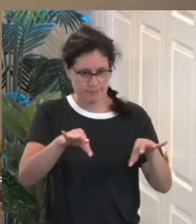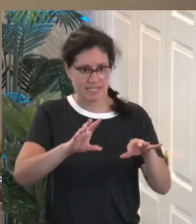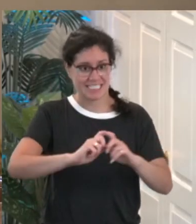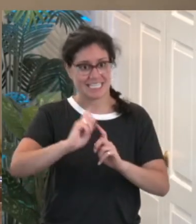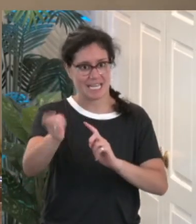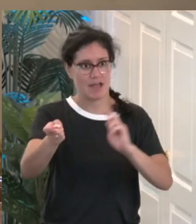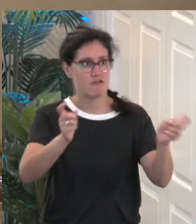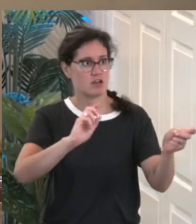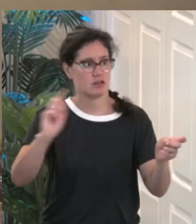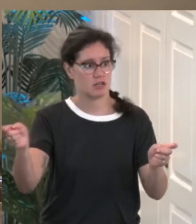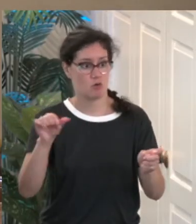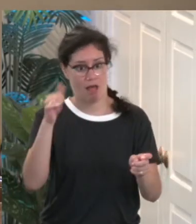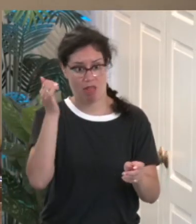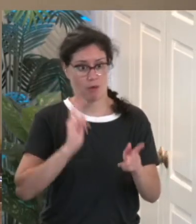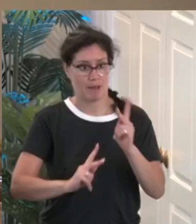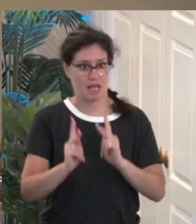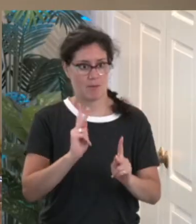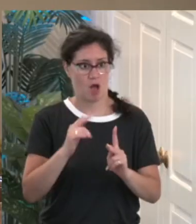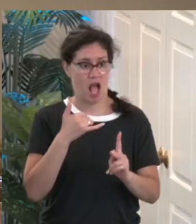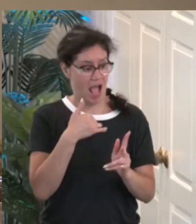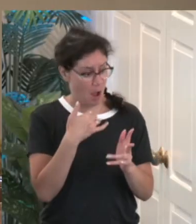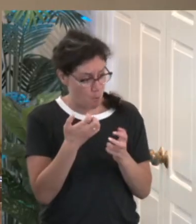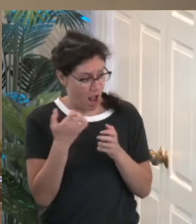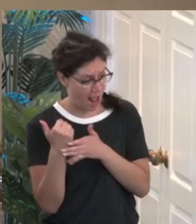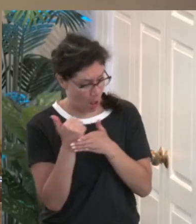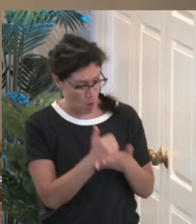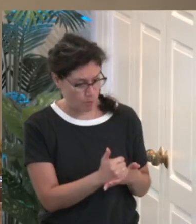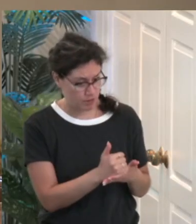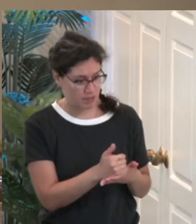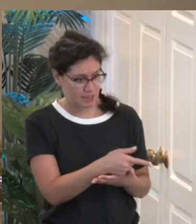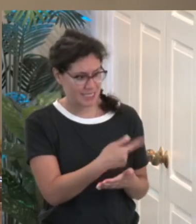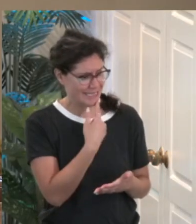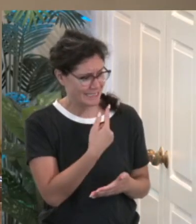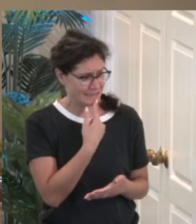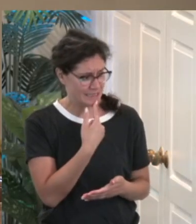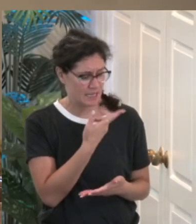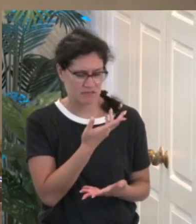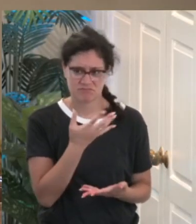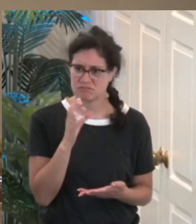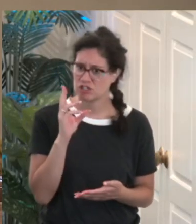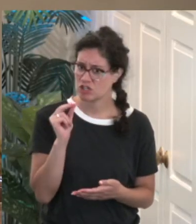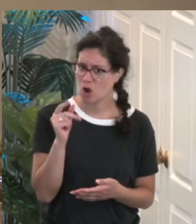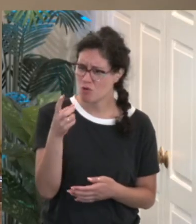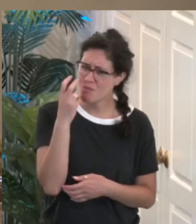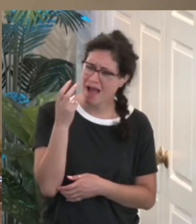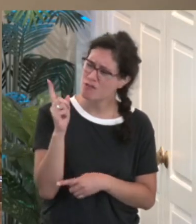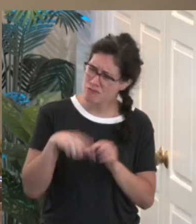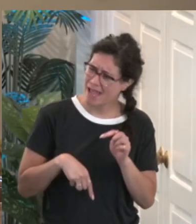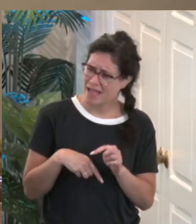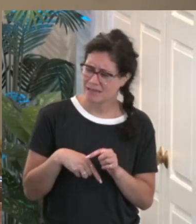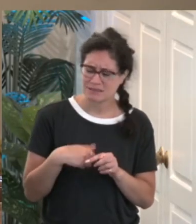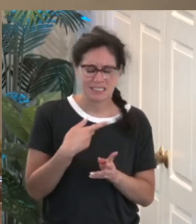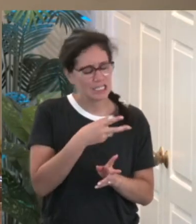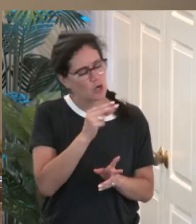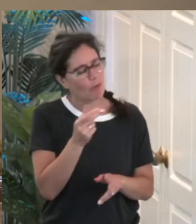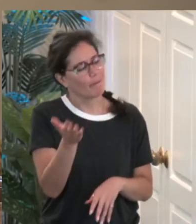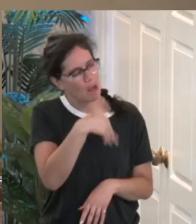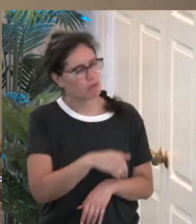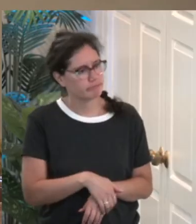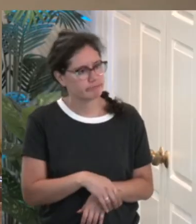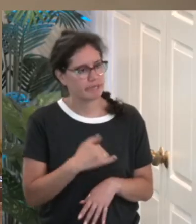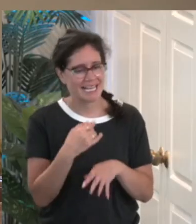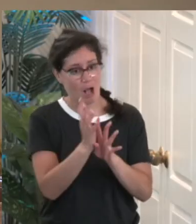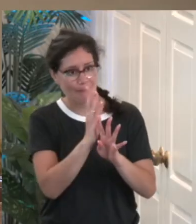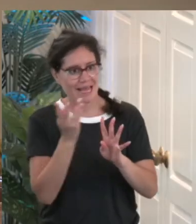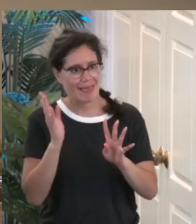Joe, I want to help. Blind man wanted to help. Joe didn't say, but you blind, you can't do that. He said, come on. And he got me in that